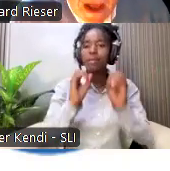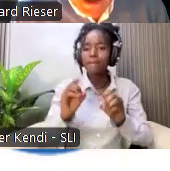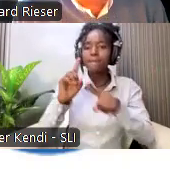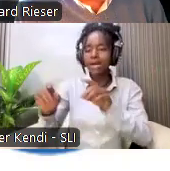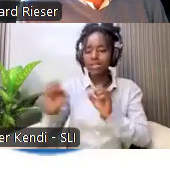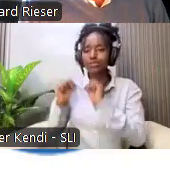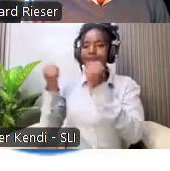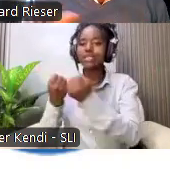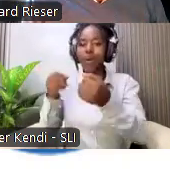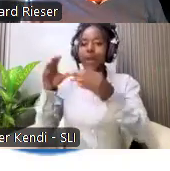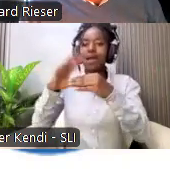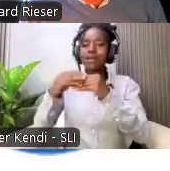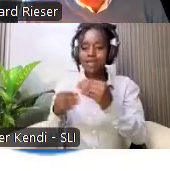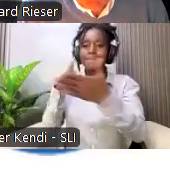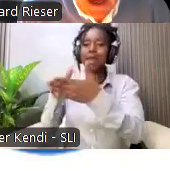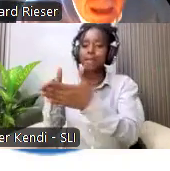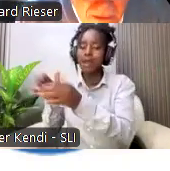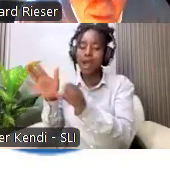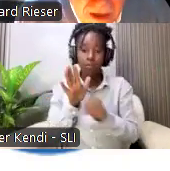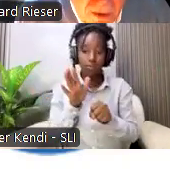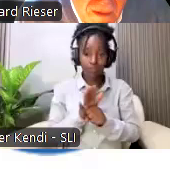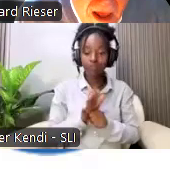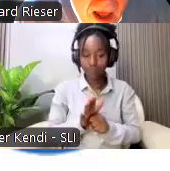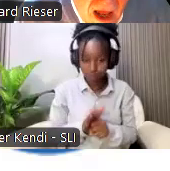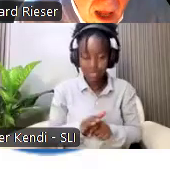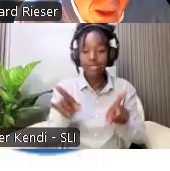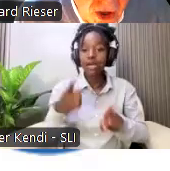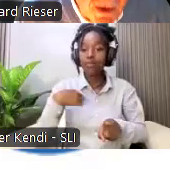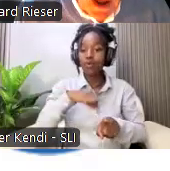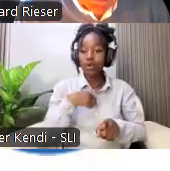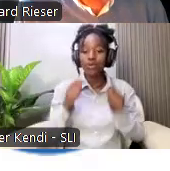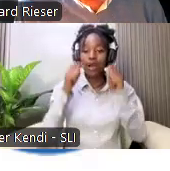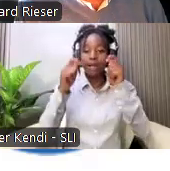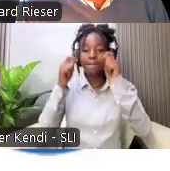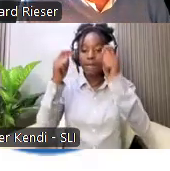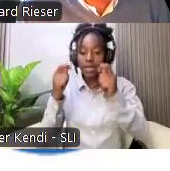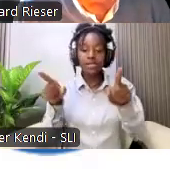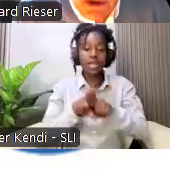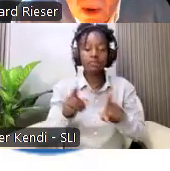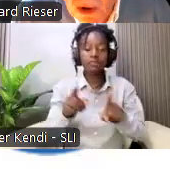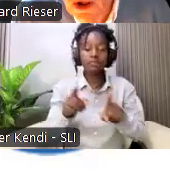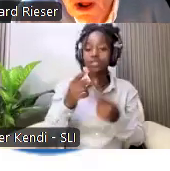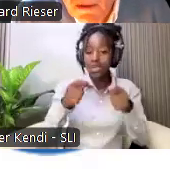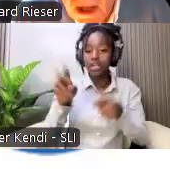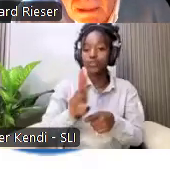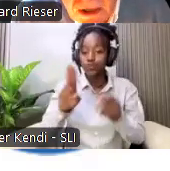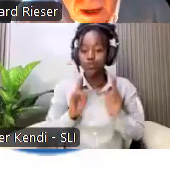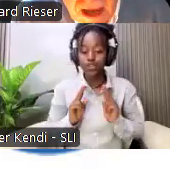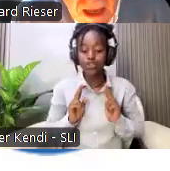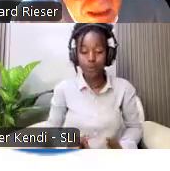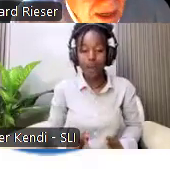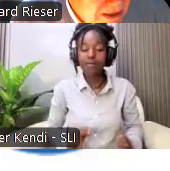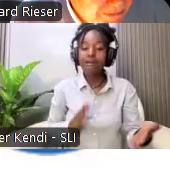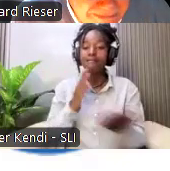result. And as a result of campaigning by disabled people, the human rights approach and the social model came into